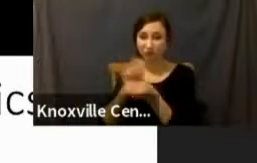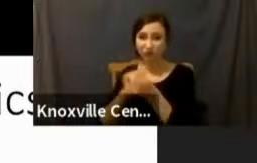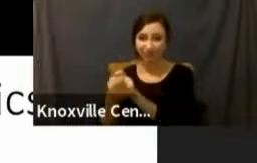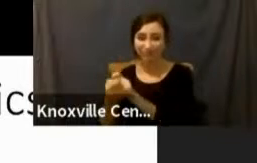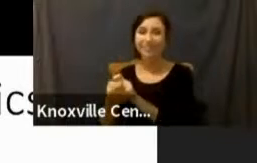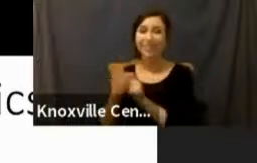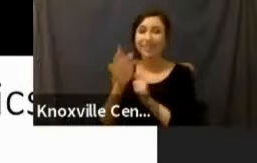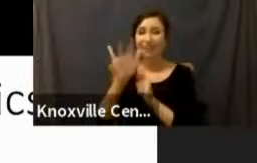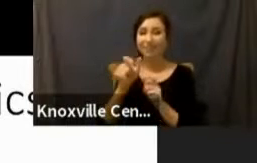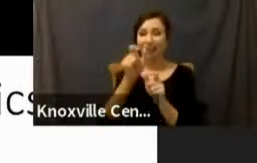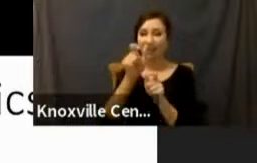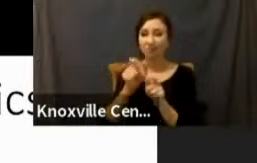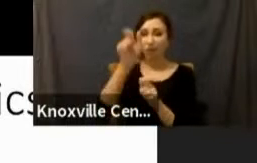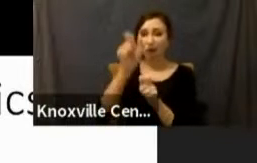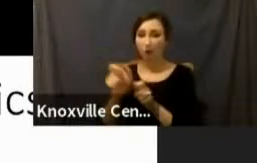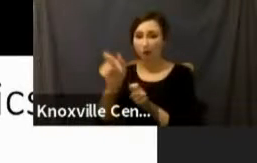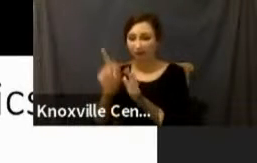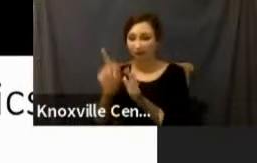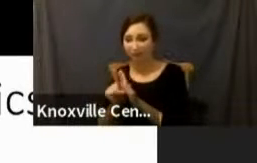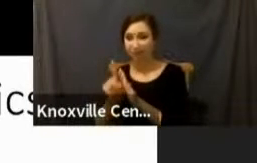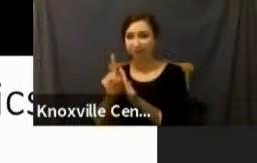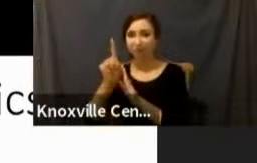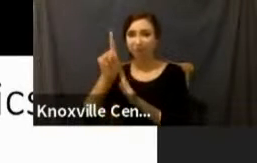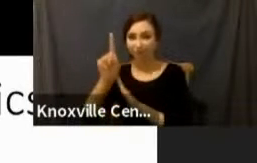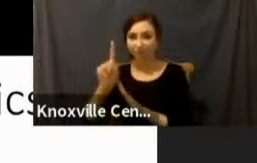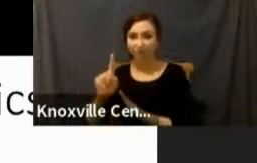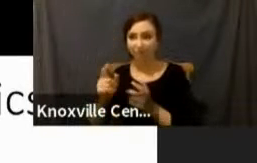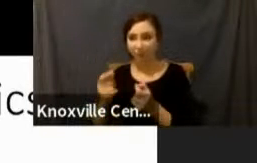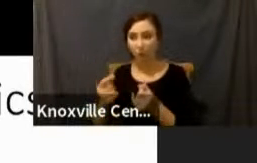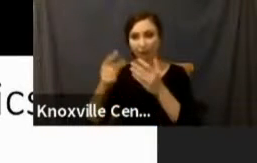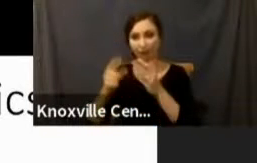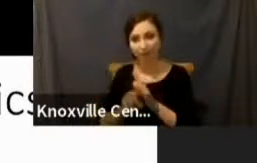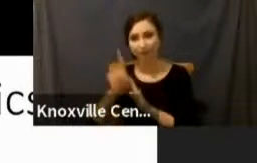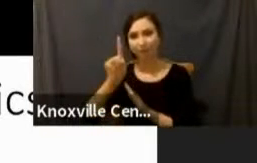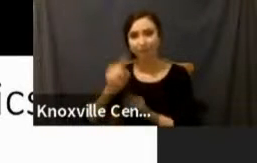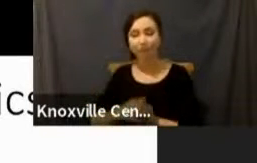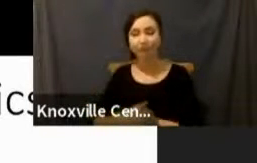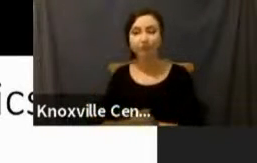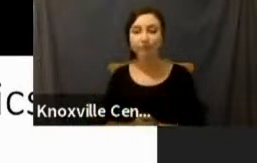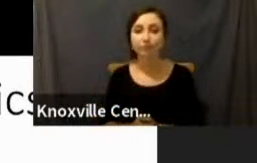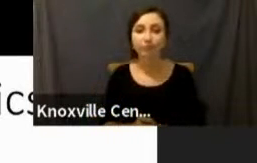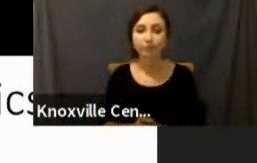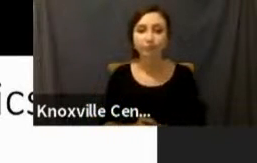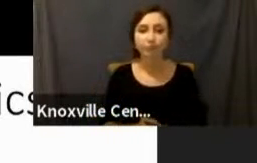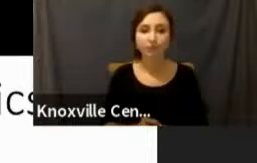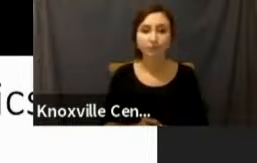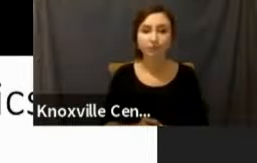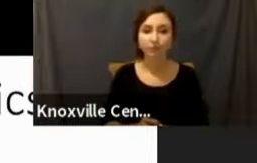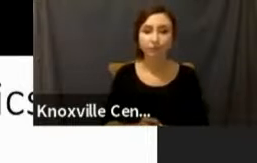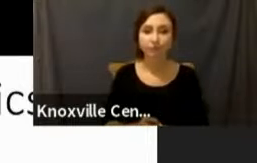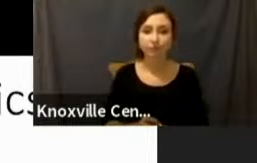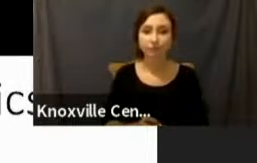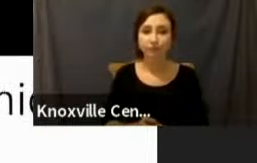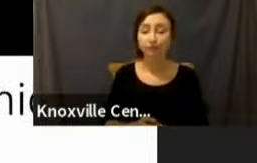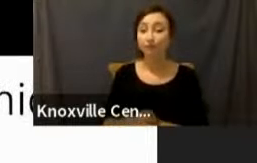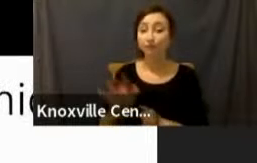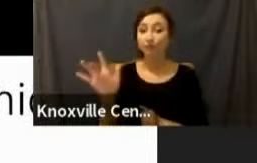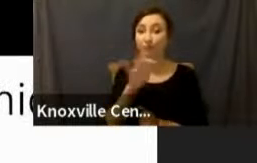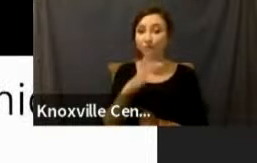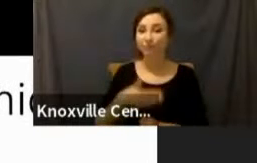bar keeps rising at a significant pace. So next slide,